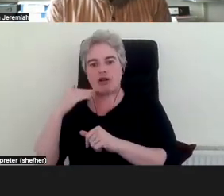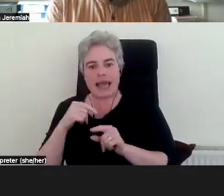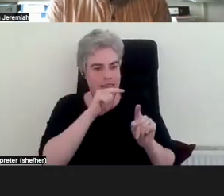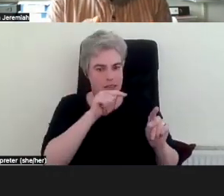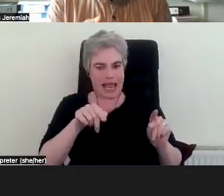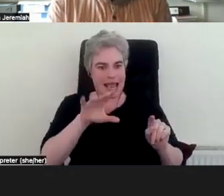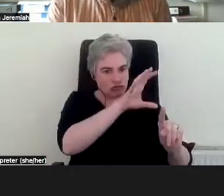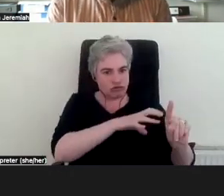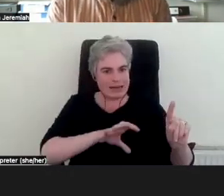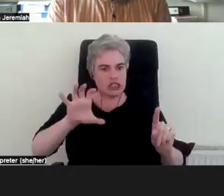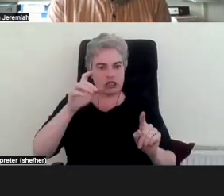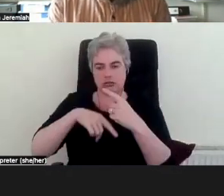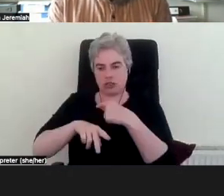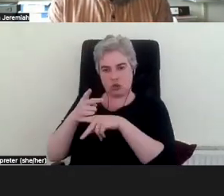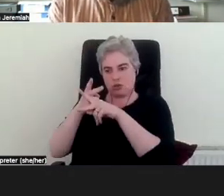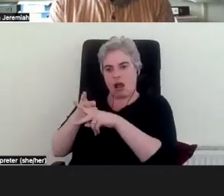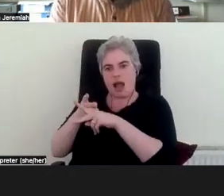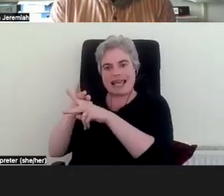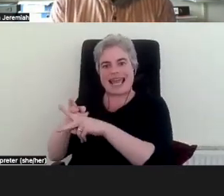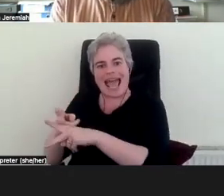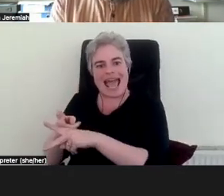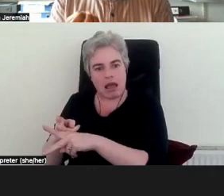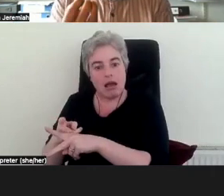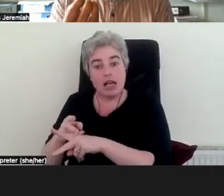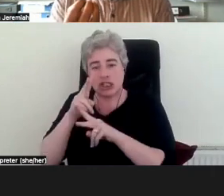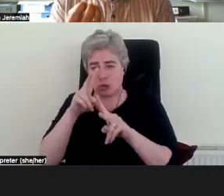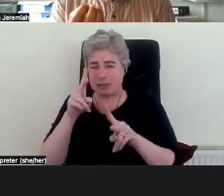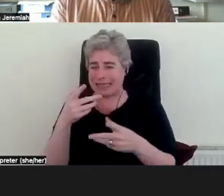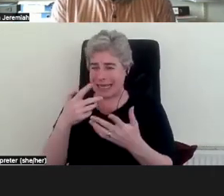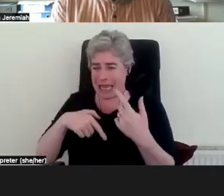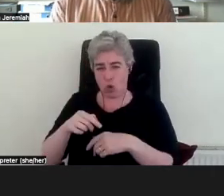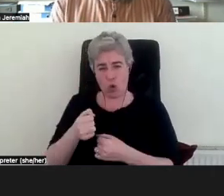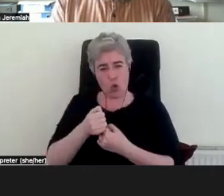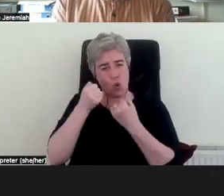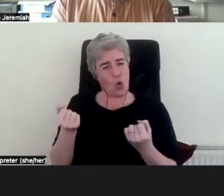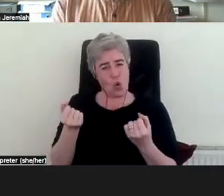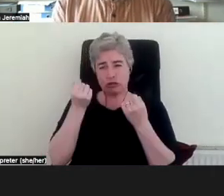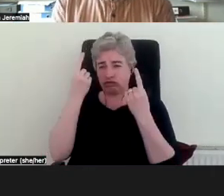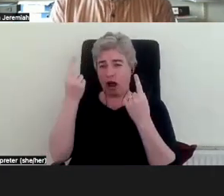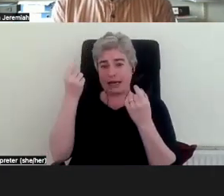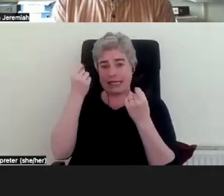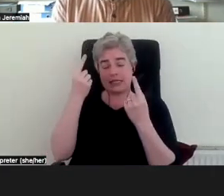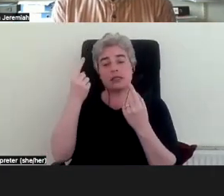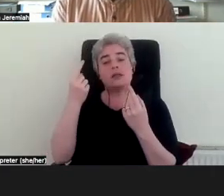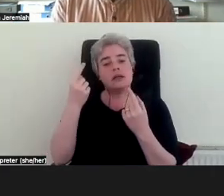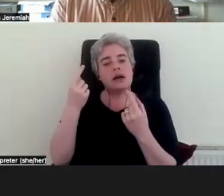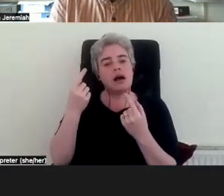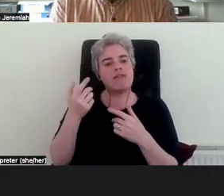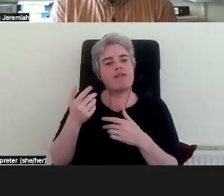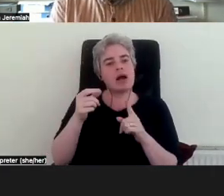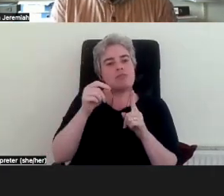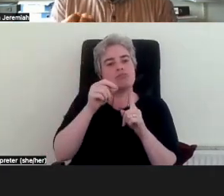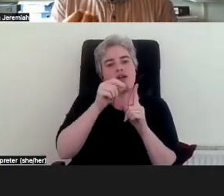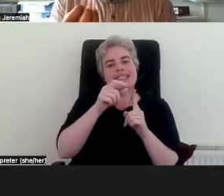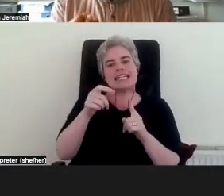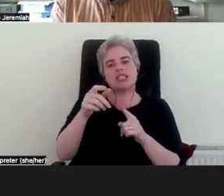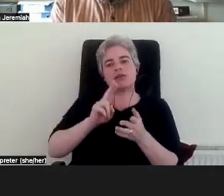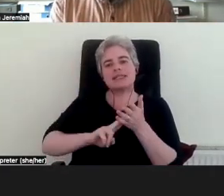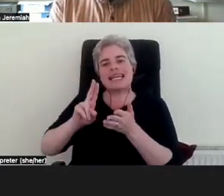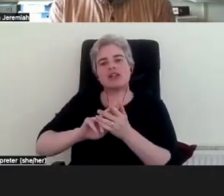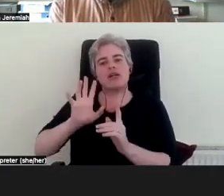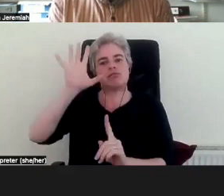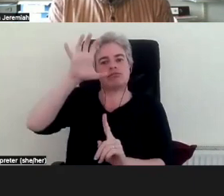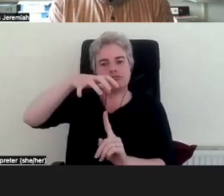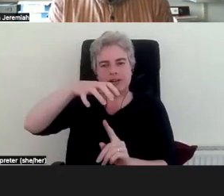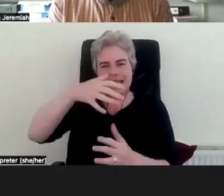how strongly the early understanding of the providential nature of the empire is